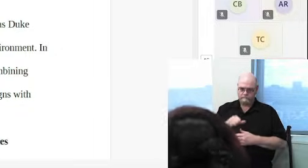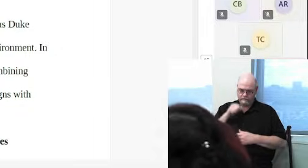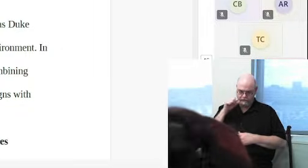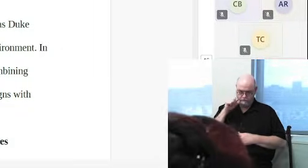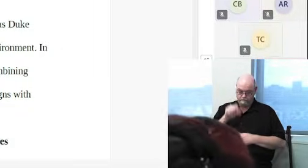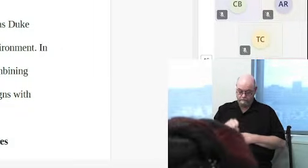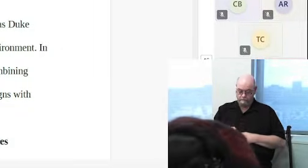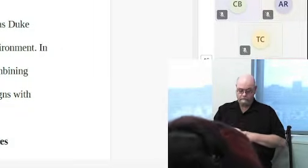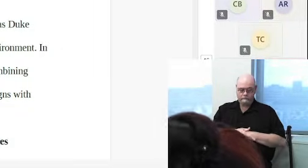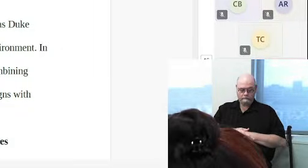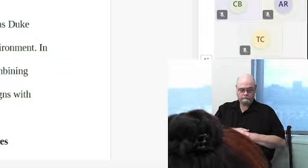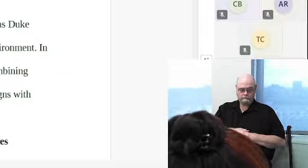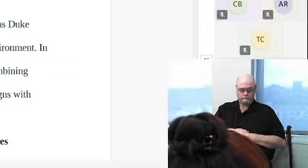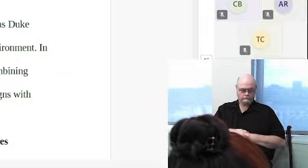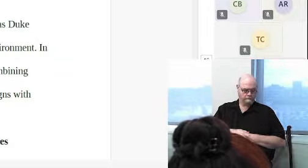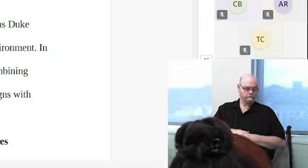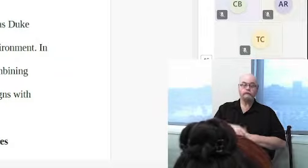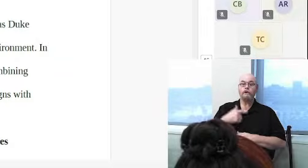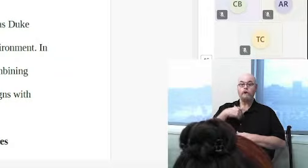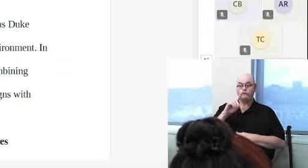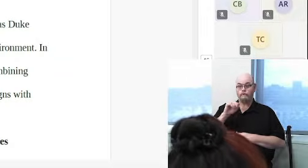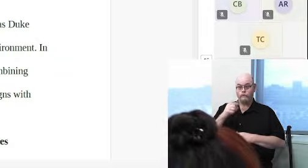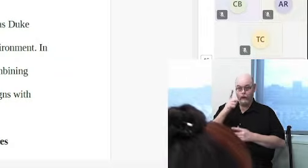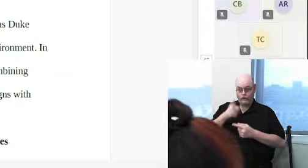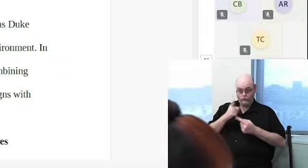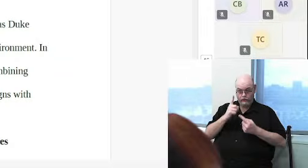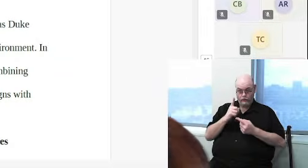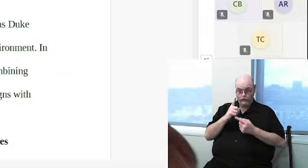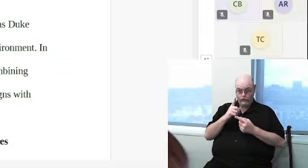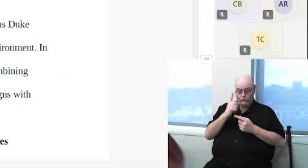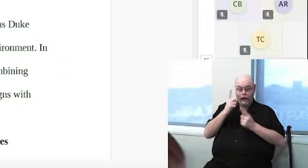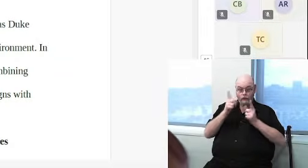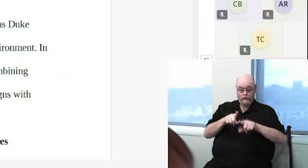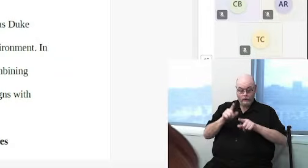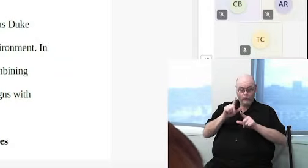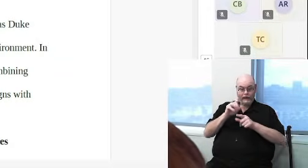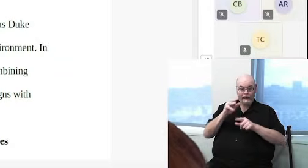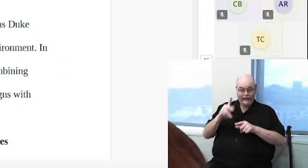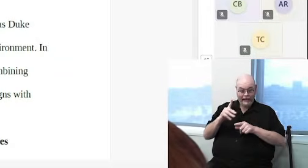no? Do I agree that we lack data? Yes.